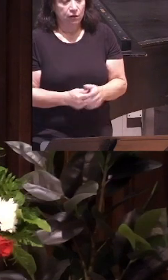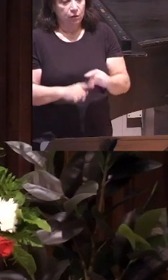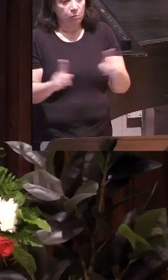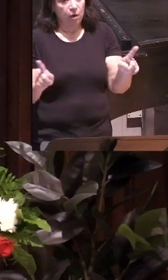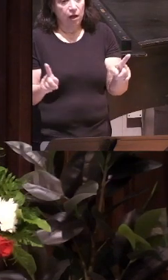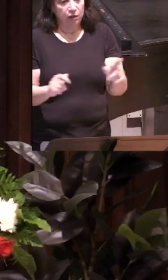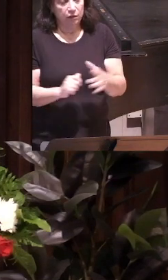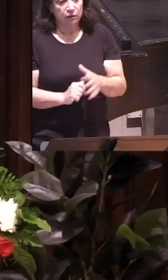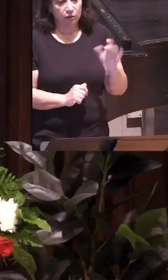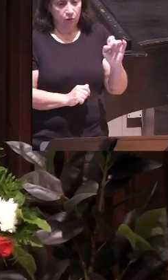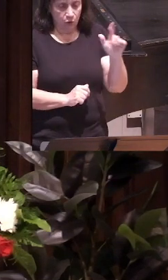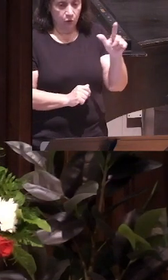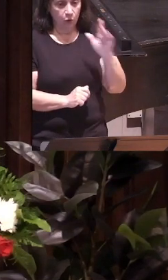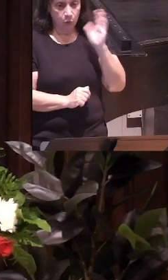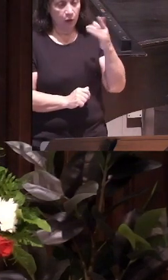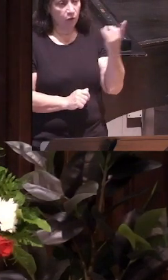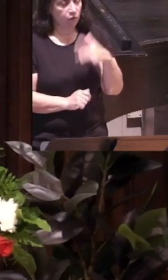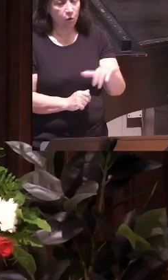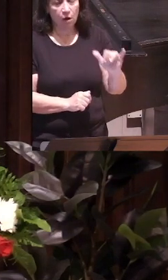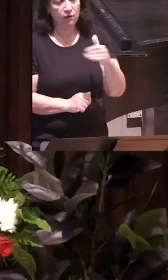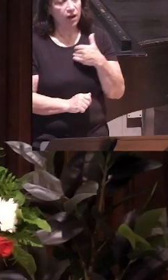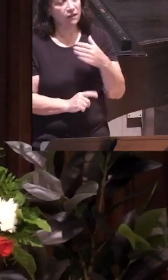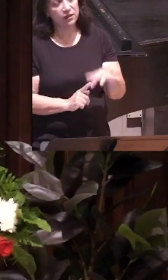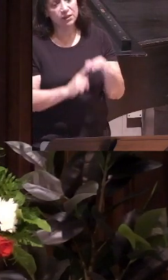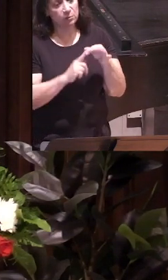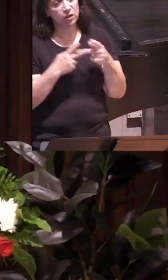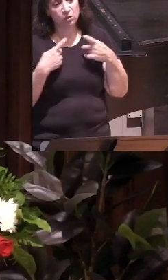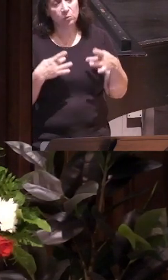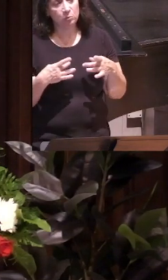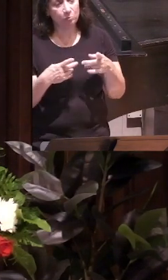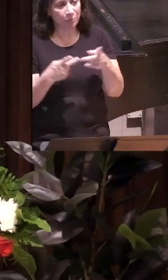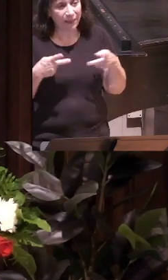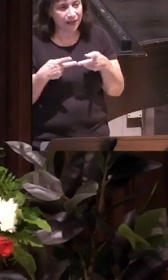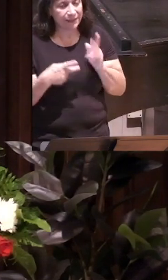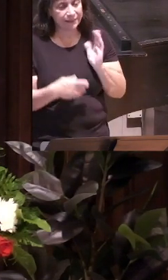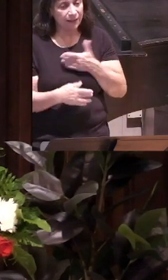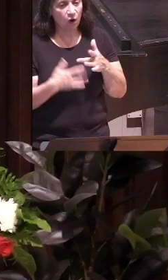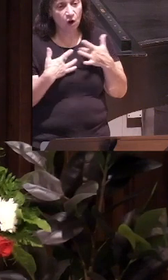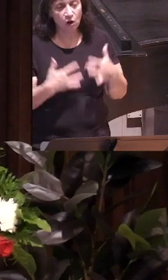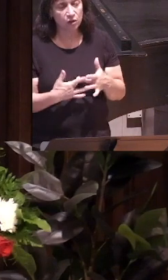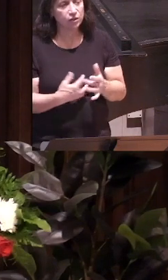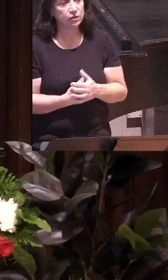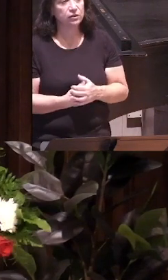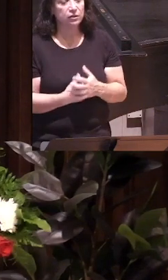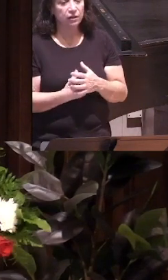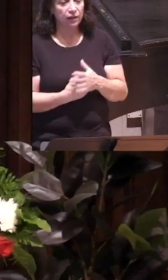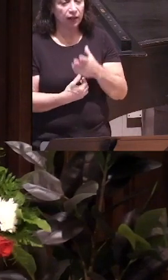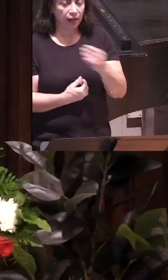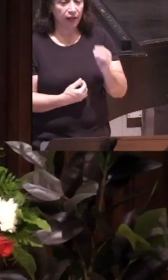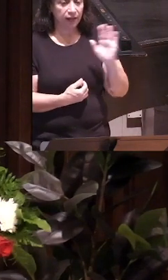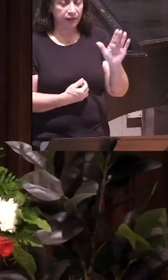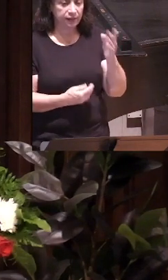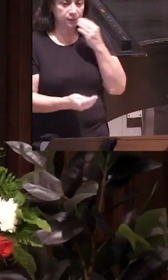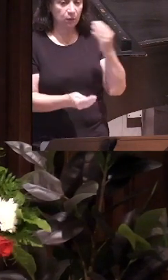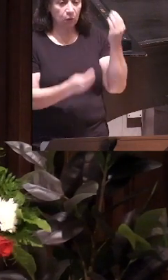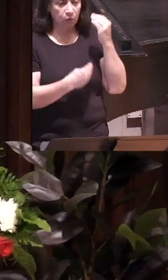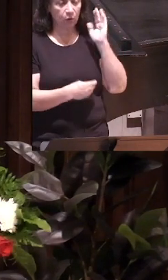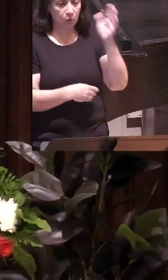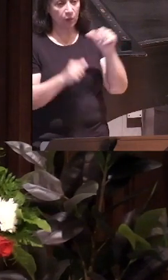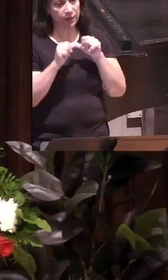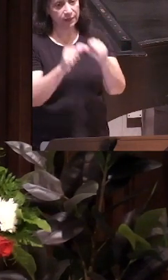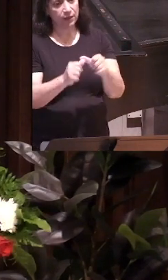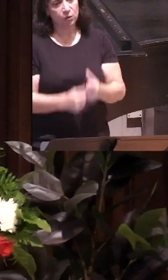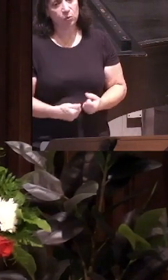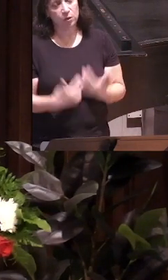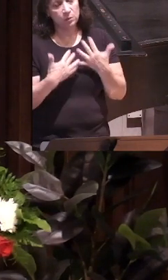However, Earl will forever hold a special place in our hearts, and his memory will continue to